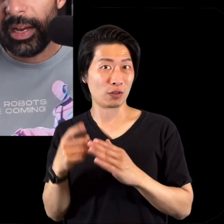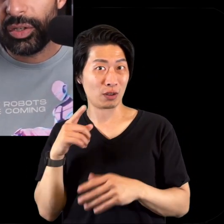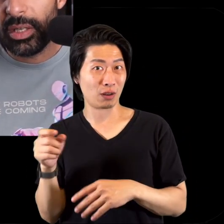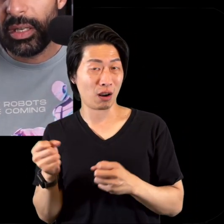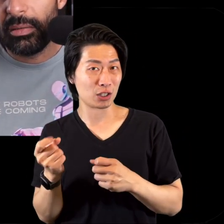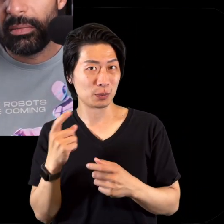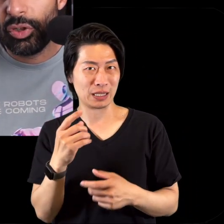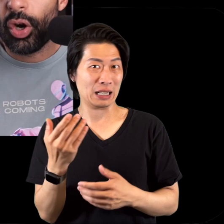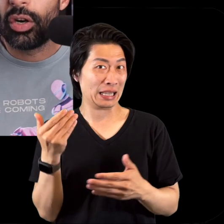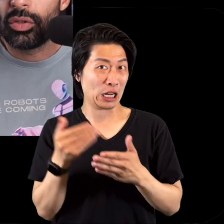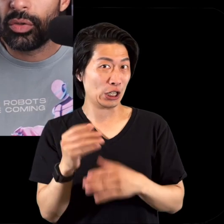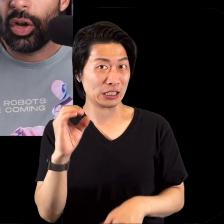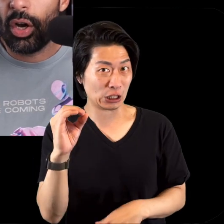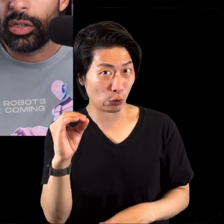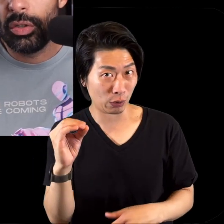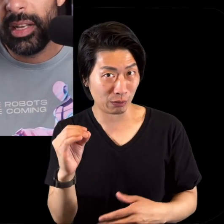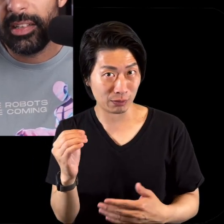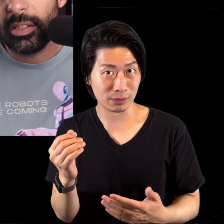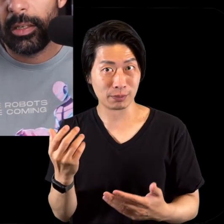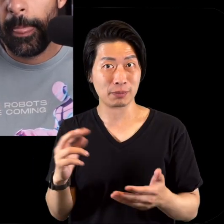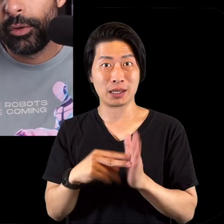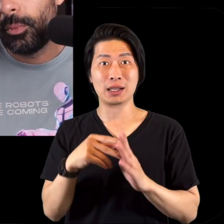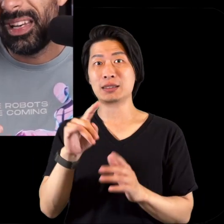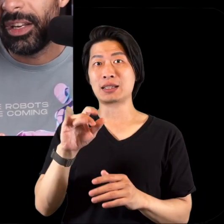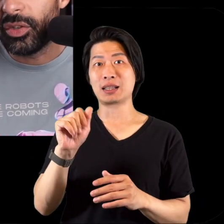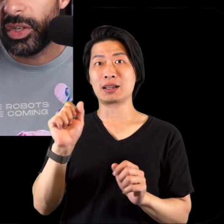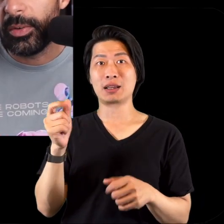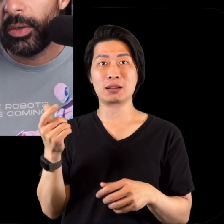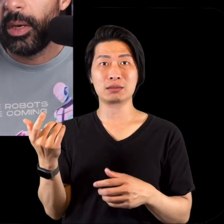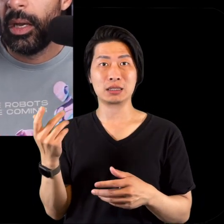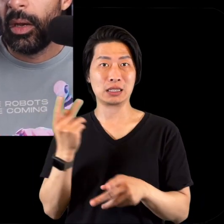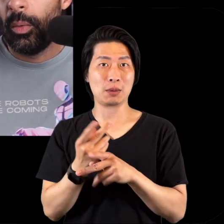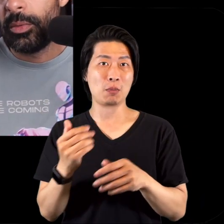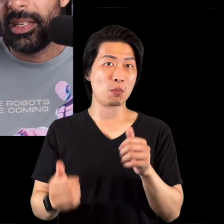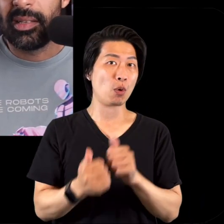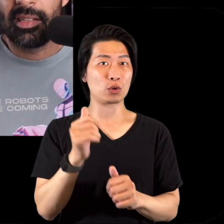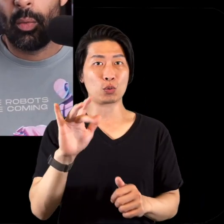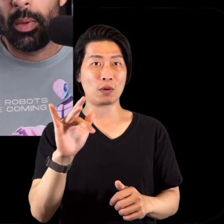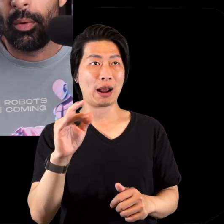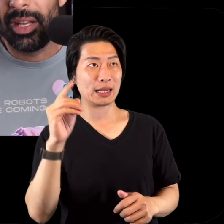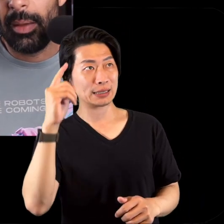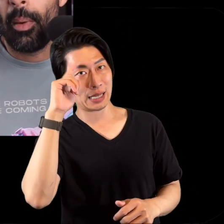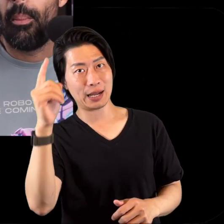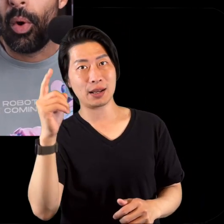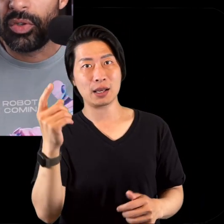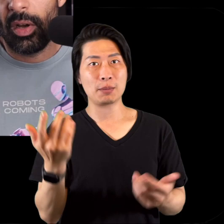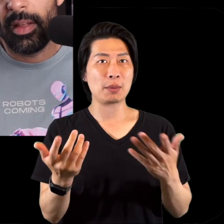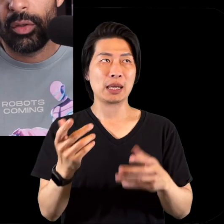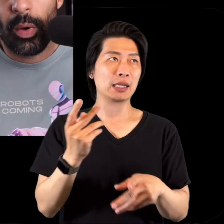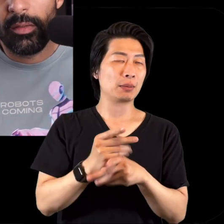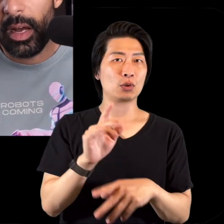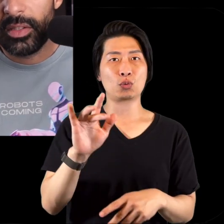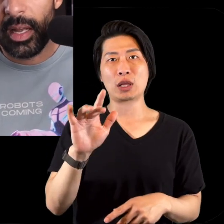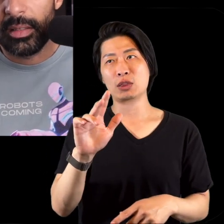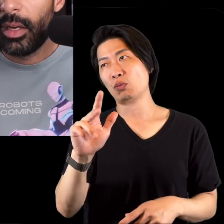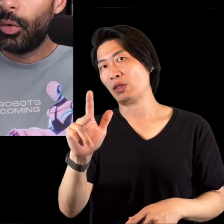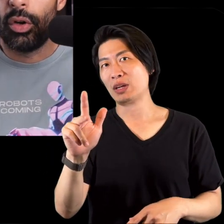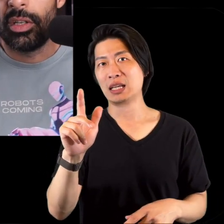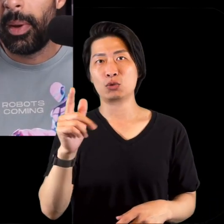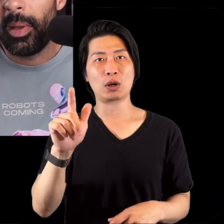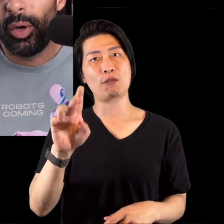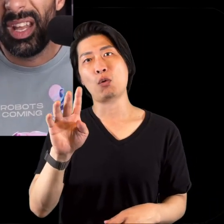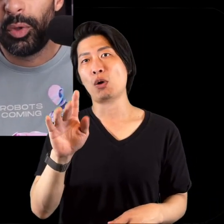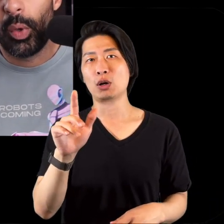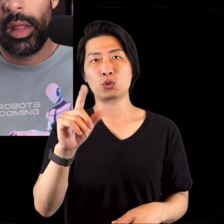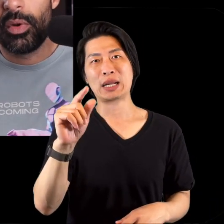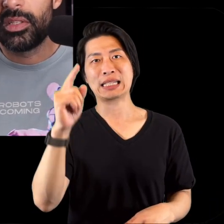cost to actually charge those cars to Tesla should be near zero, which means Tesla will be able to keep most of that 25 cent. Who knows?